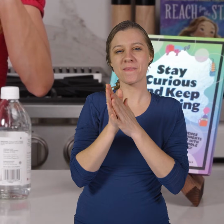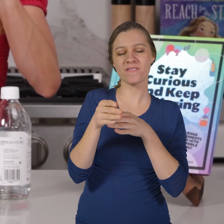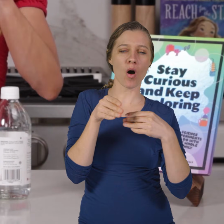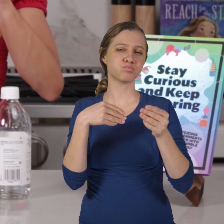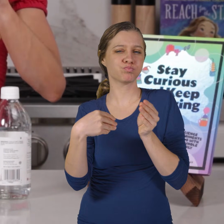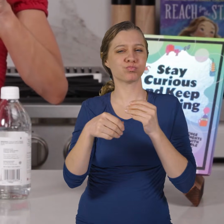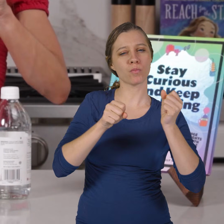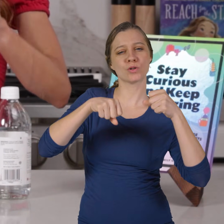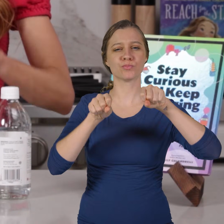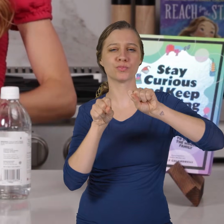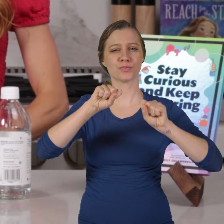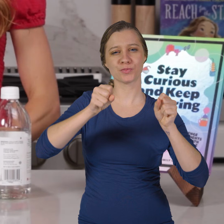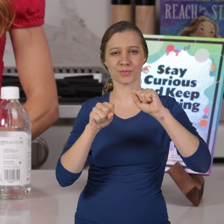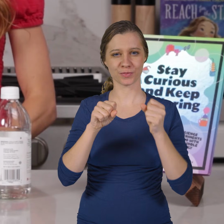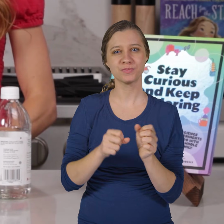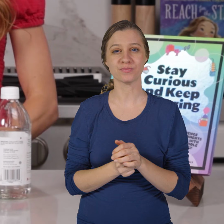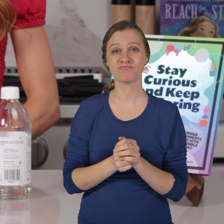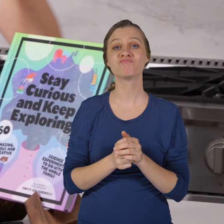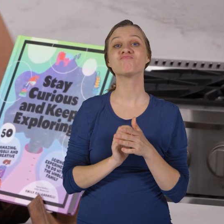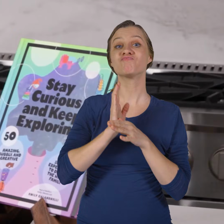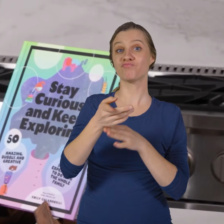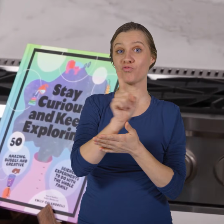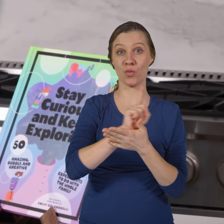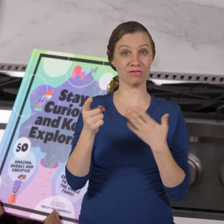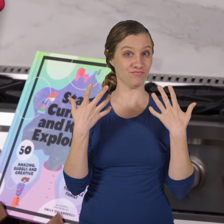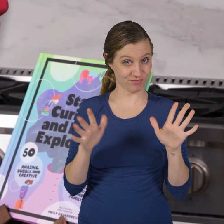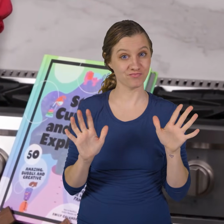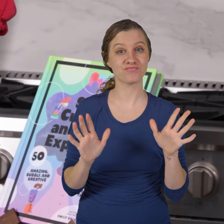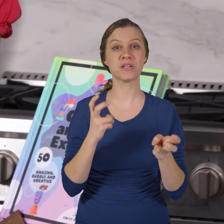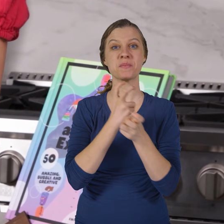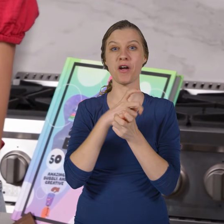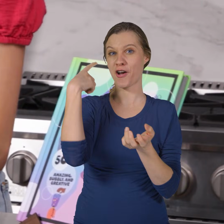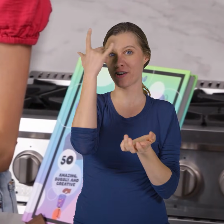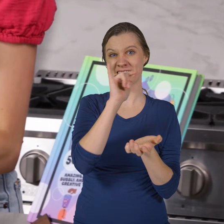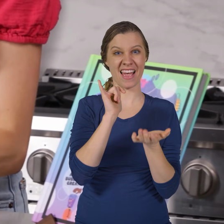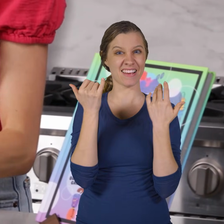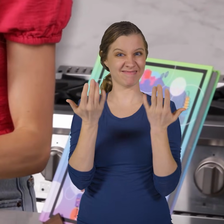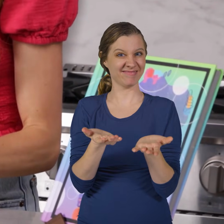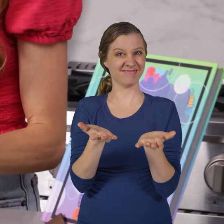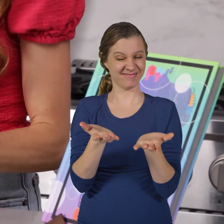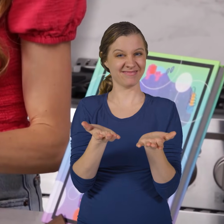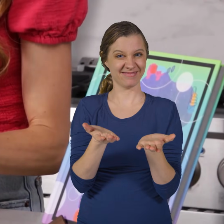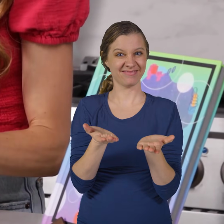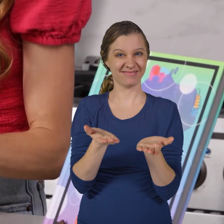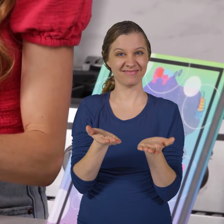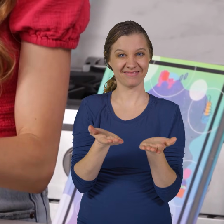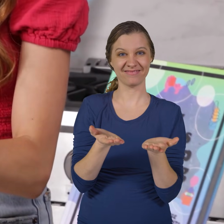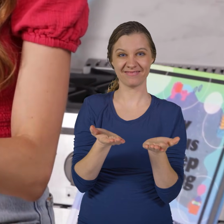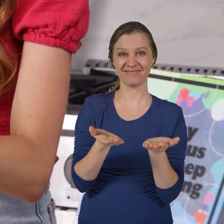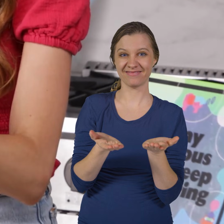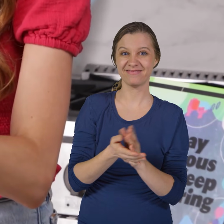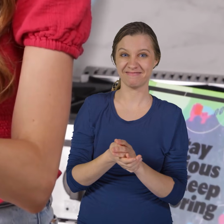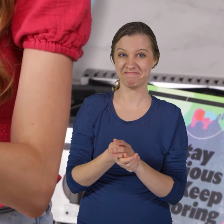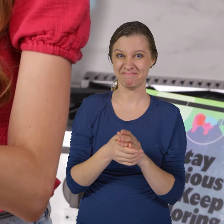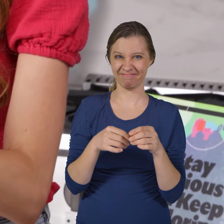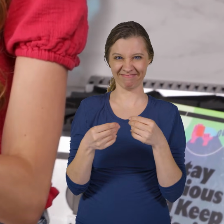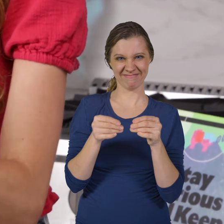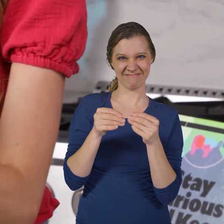your bone a little bit flexible. So after a week, your bones will look like